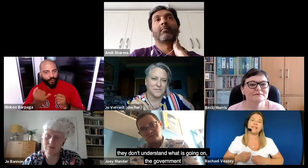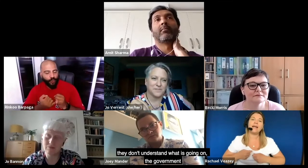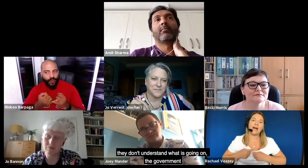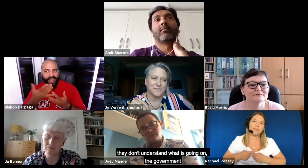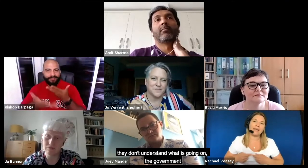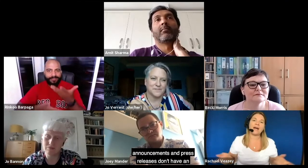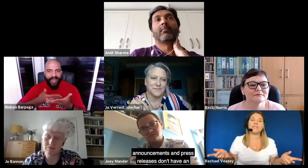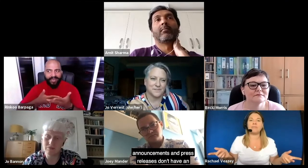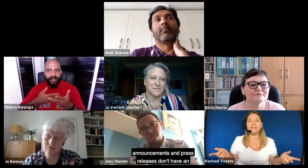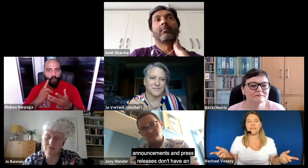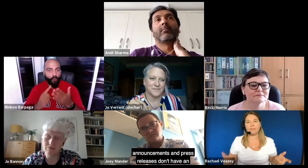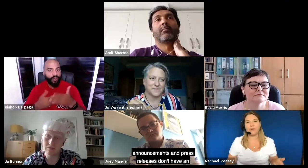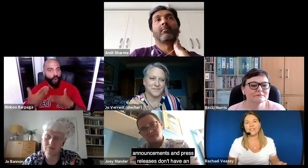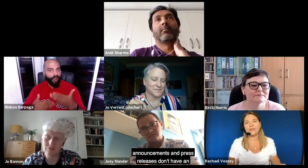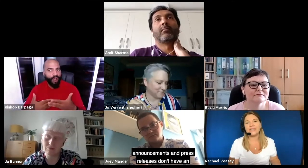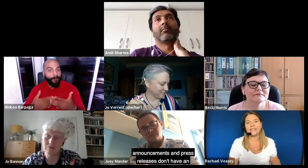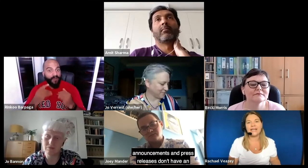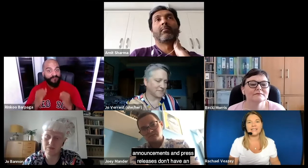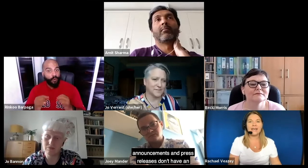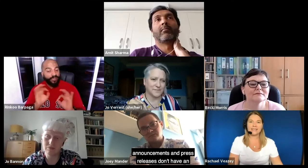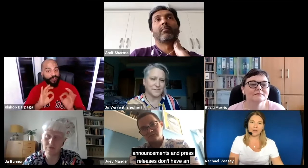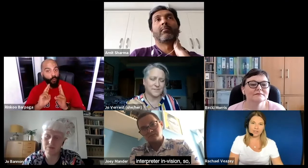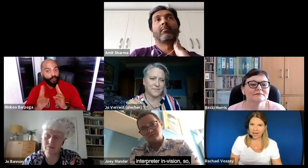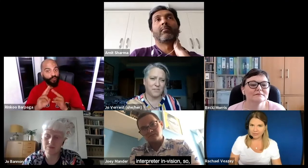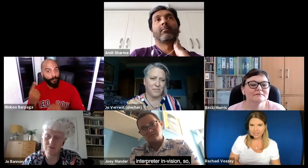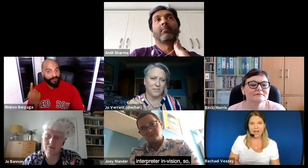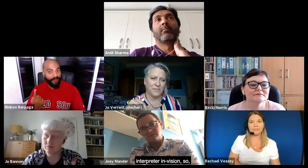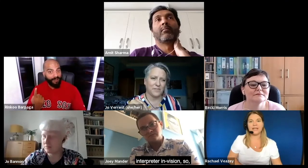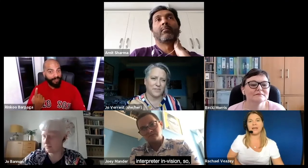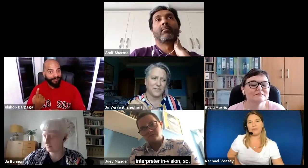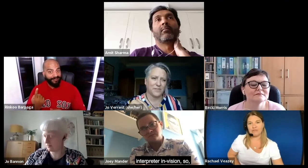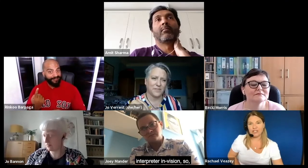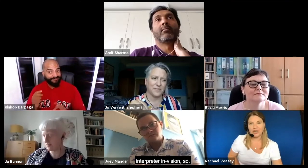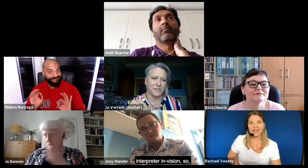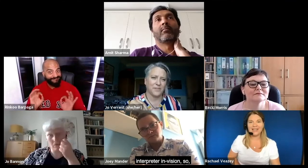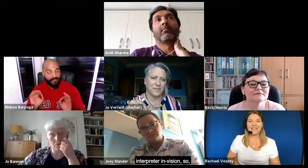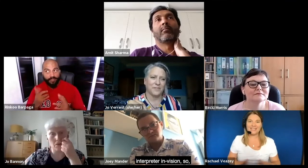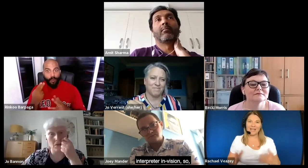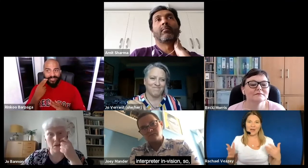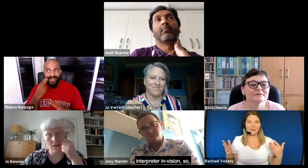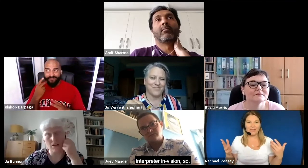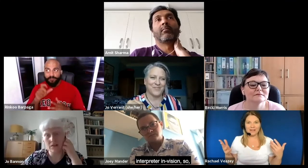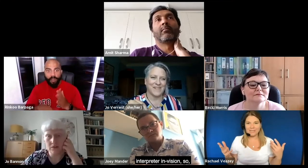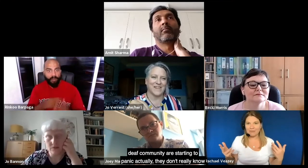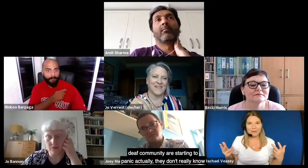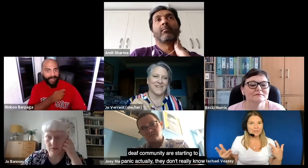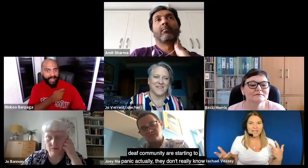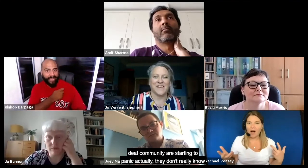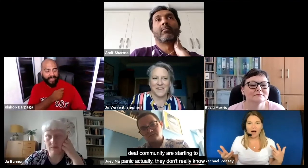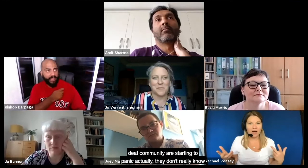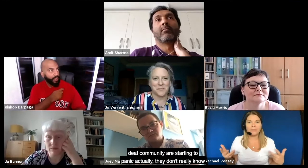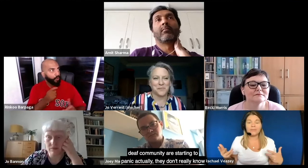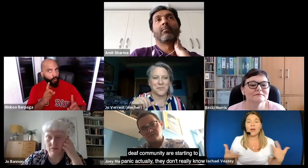government announcements and press releases don't have an interpreter in vision. So deaf